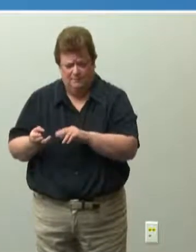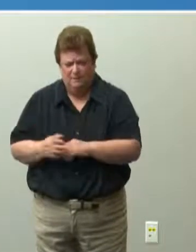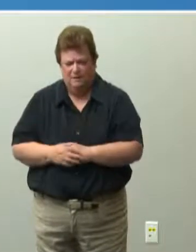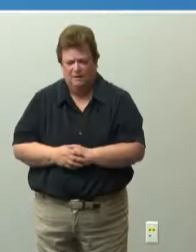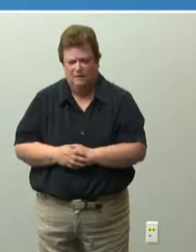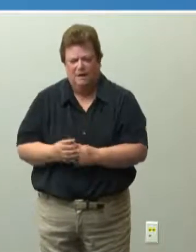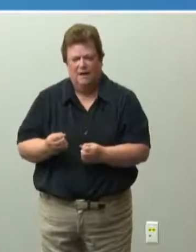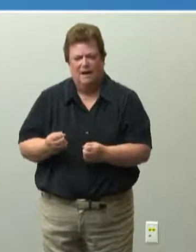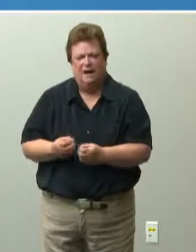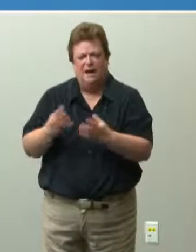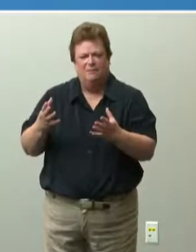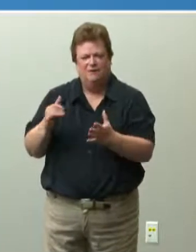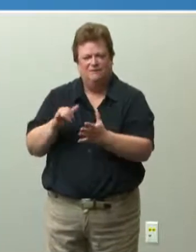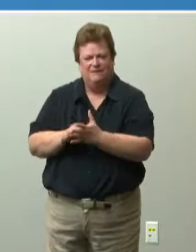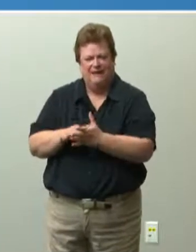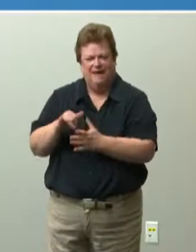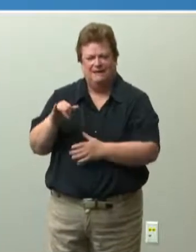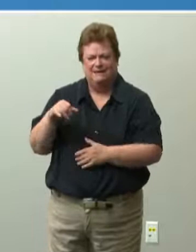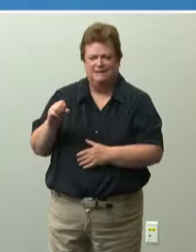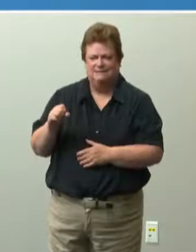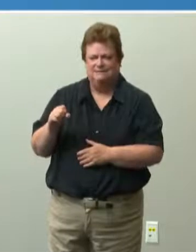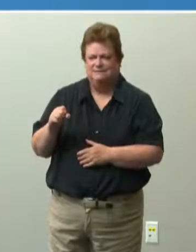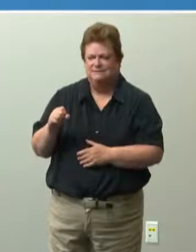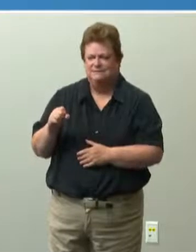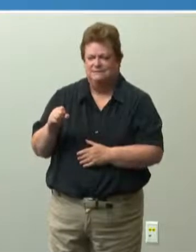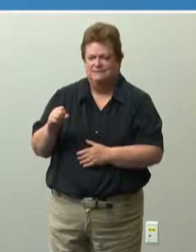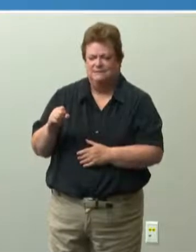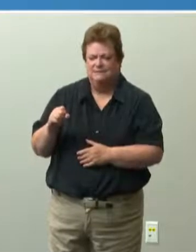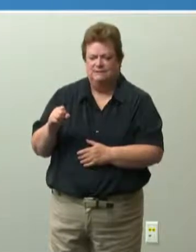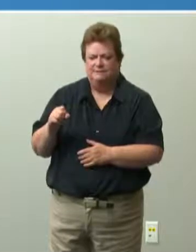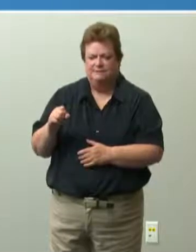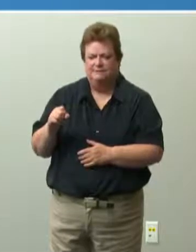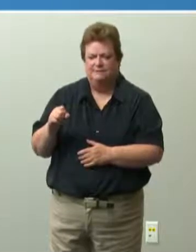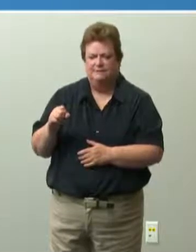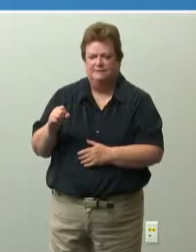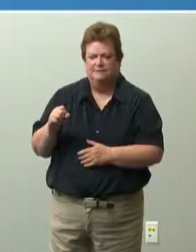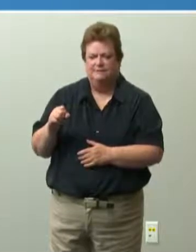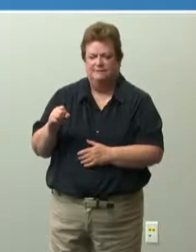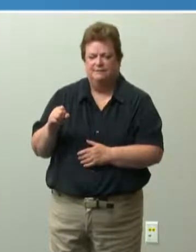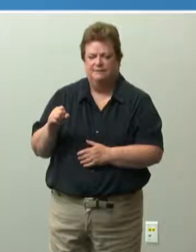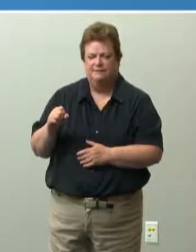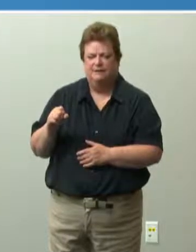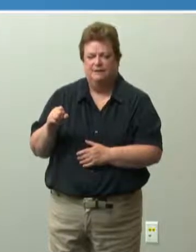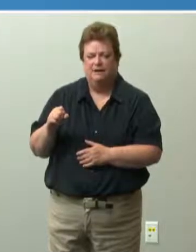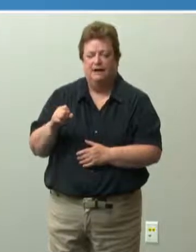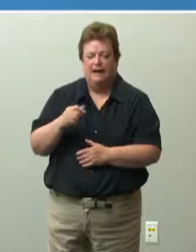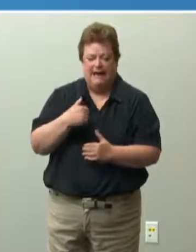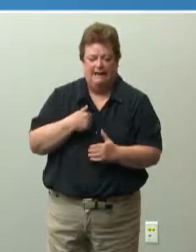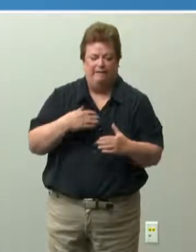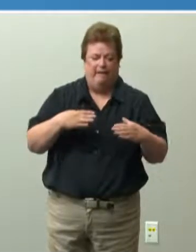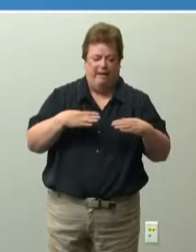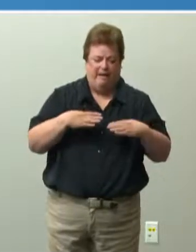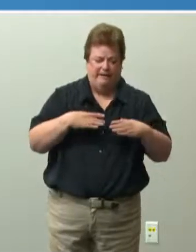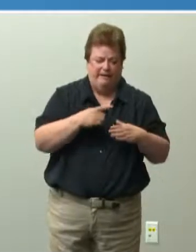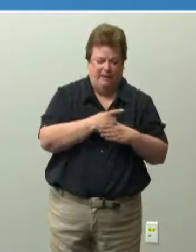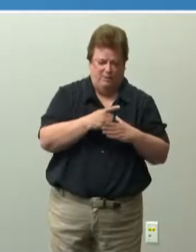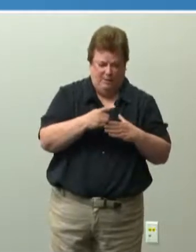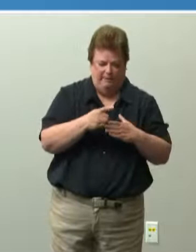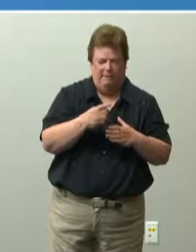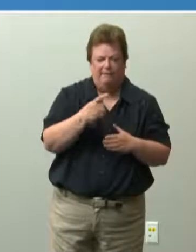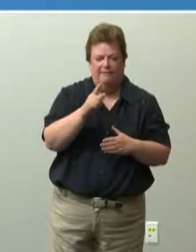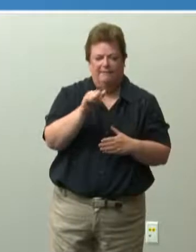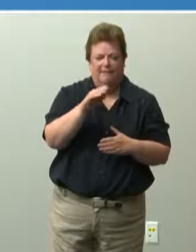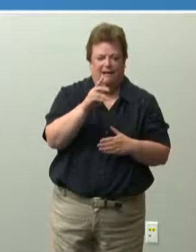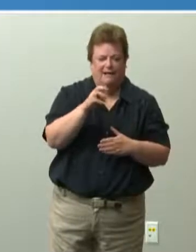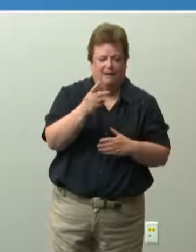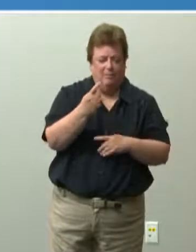How much of that do you think is, it was a holiday week last week. We had Labor Day. So, there may